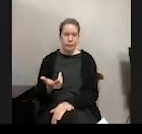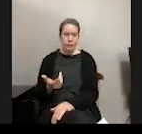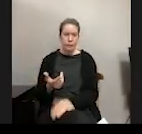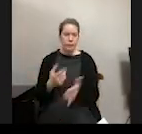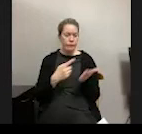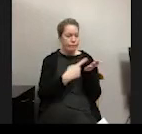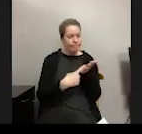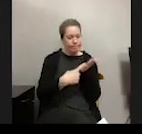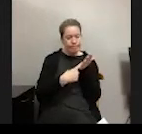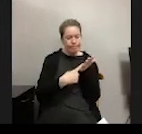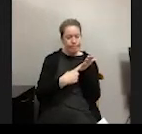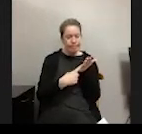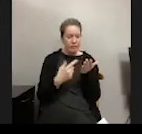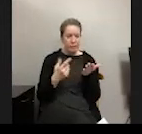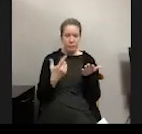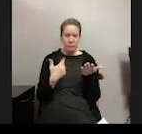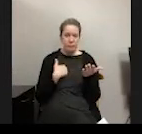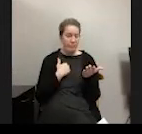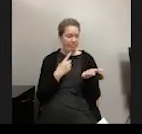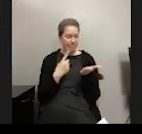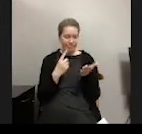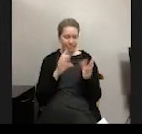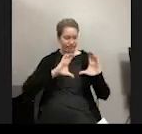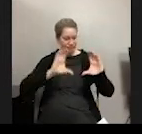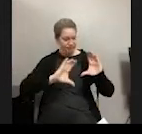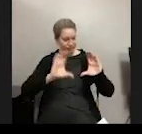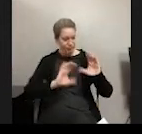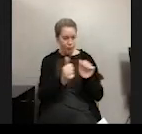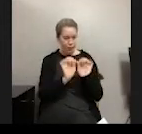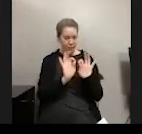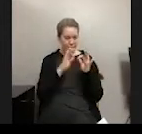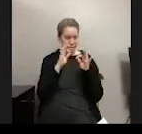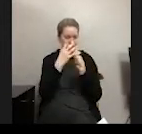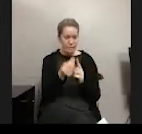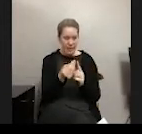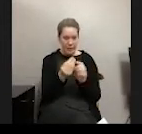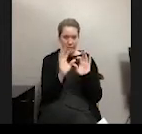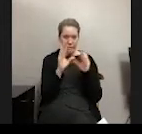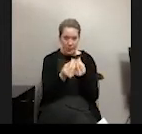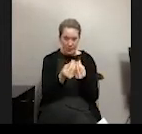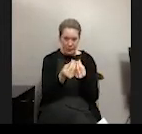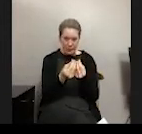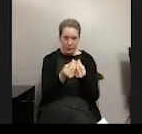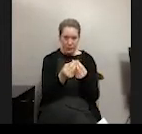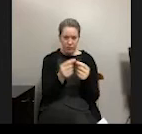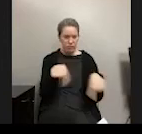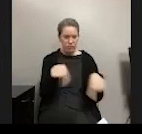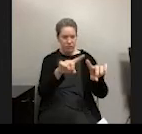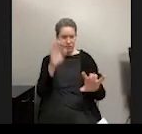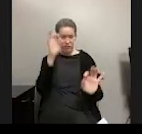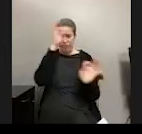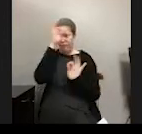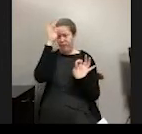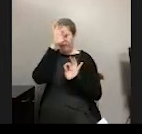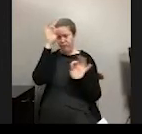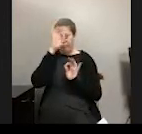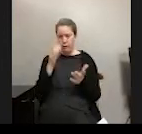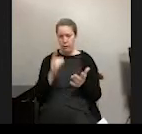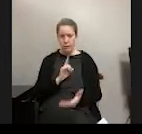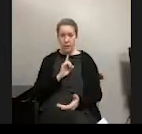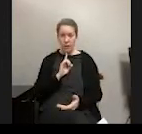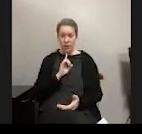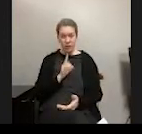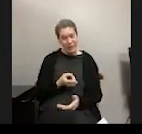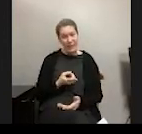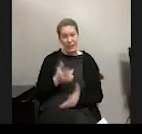have a clue. And I really, it's sad. It's so sad because there is so much going on that's so wonderful and they just don't know about